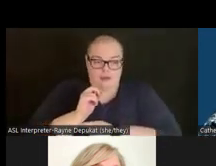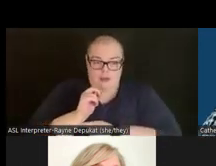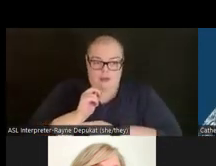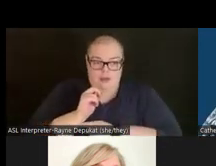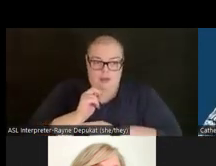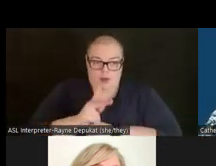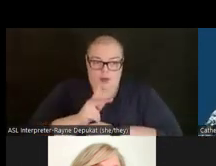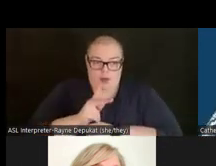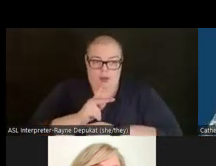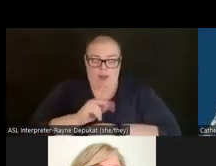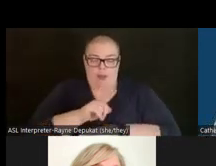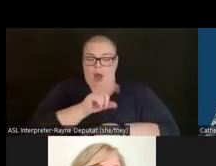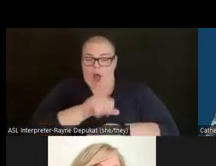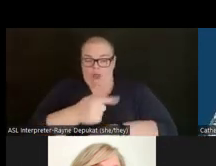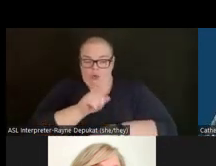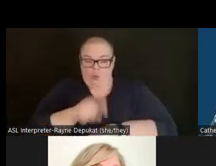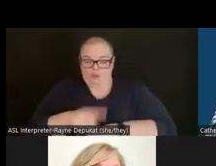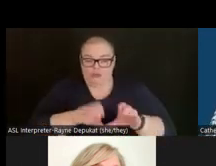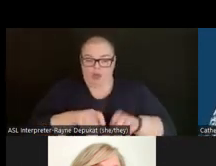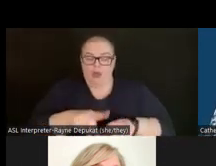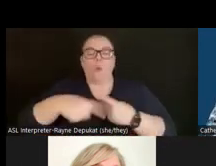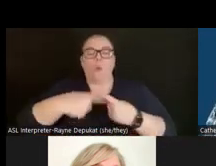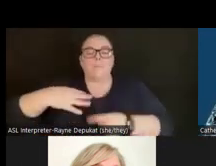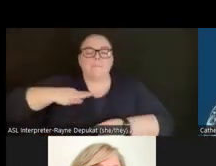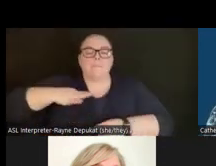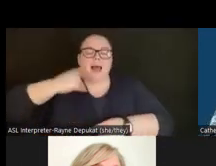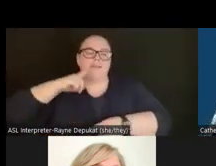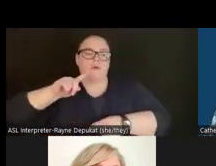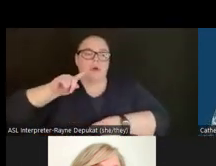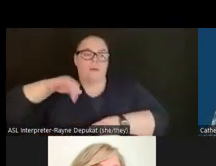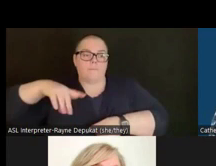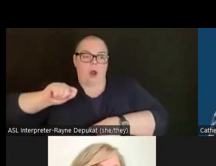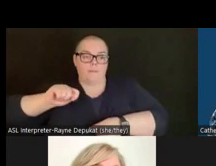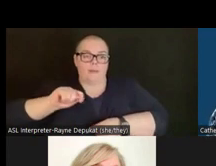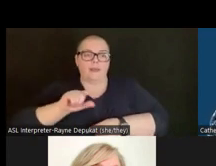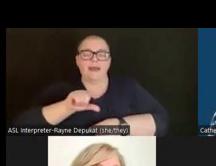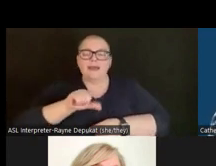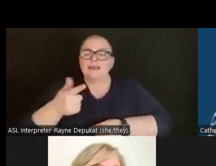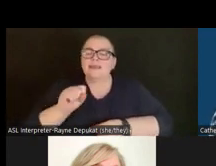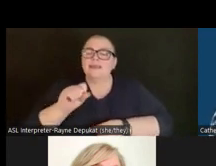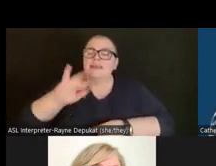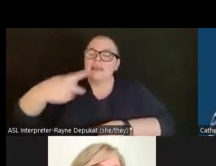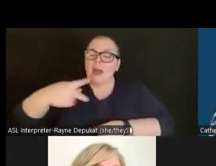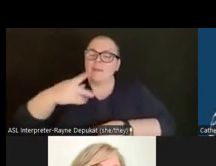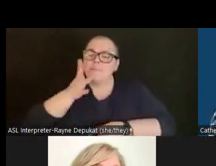When applying for an apartment, can a step parent be on their lease?